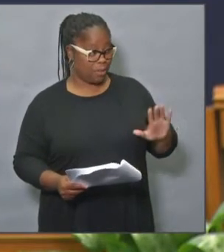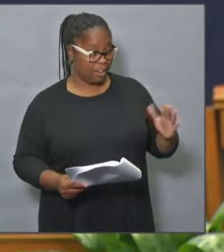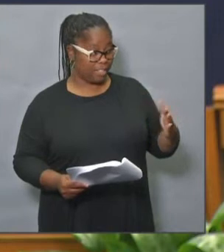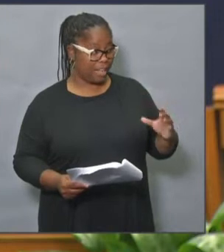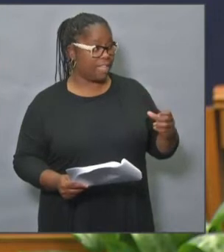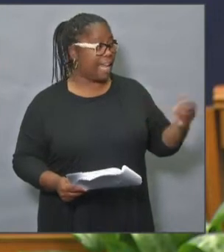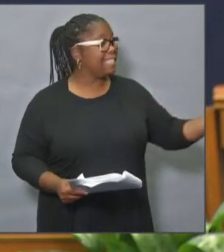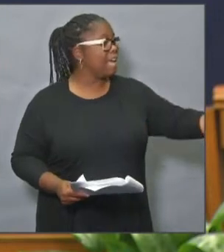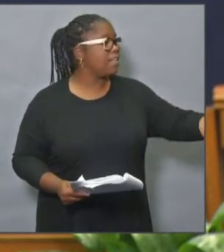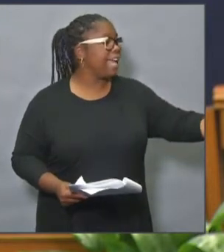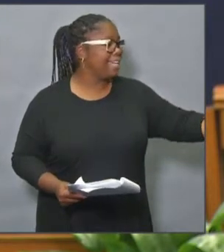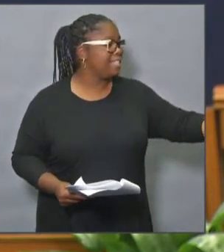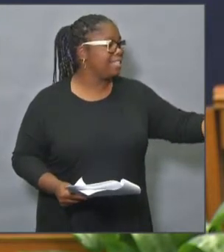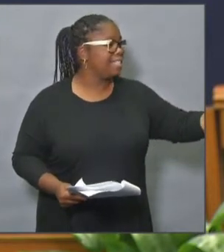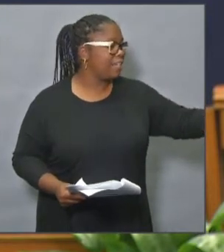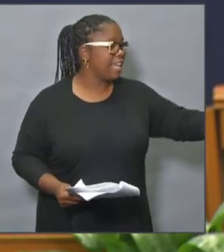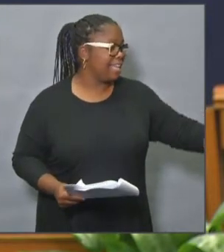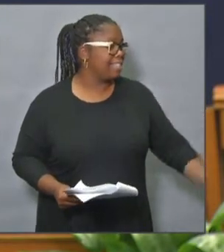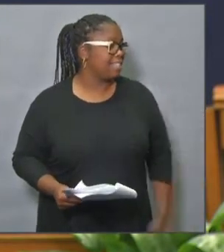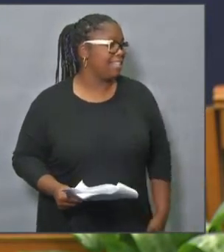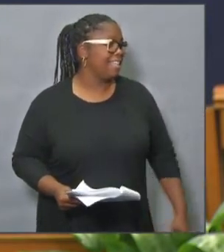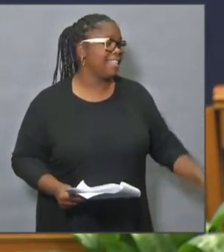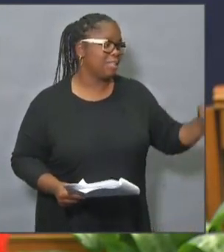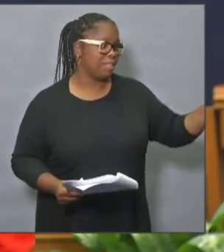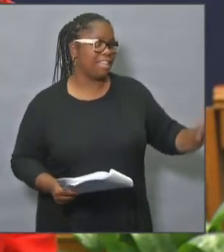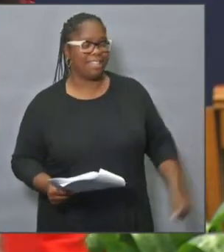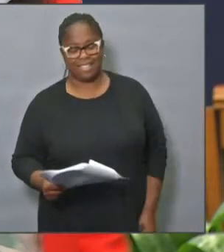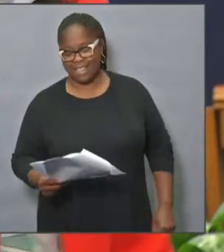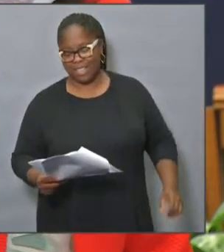los I think